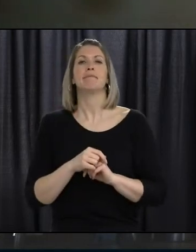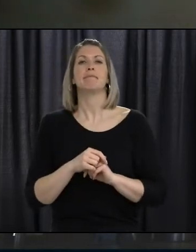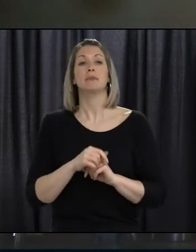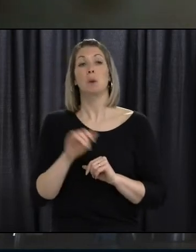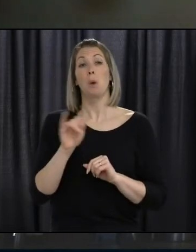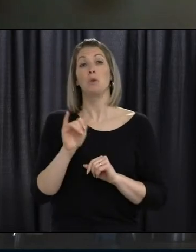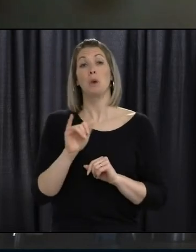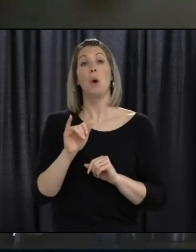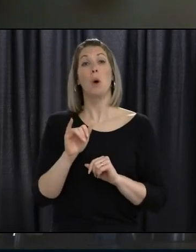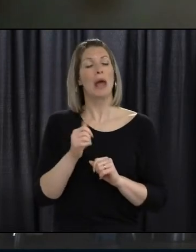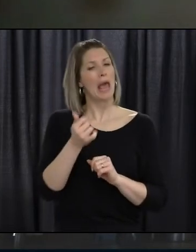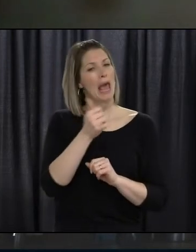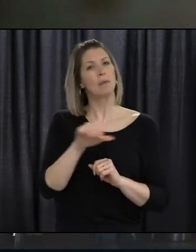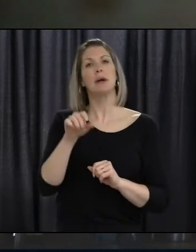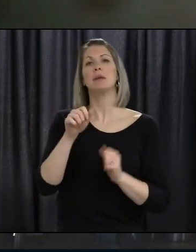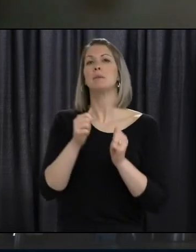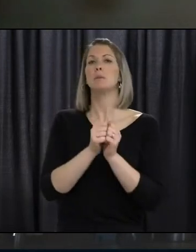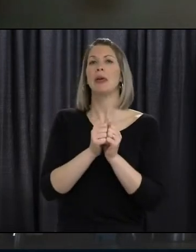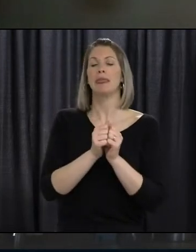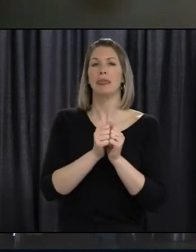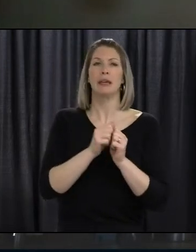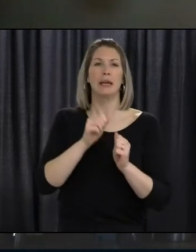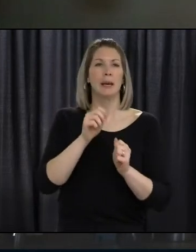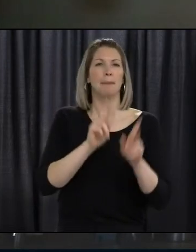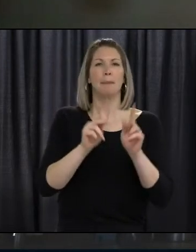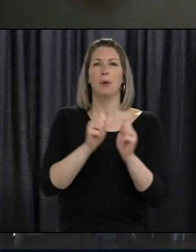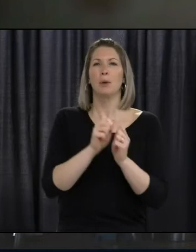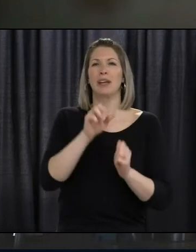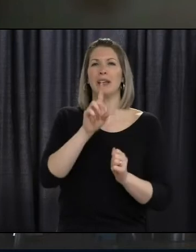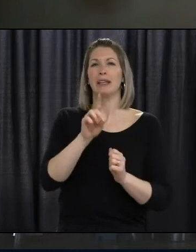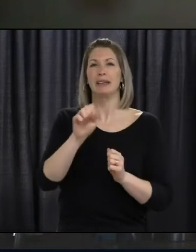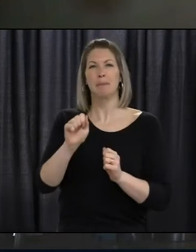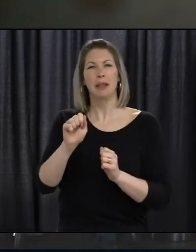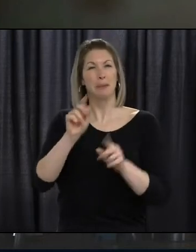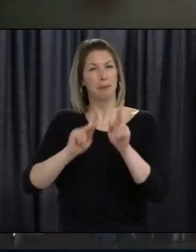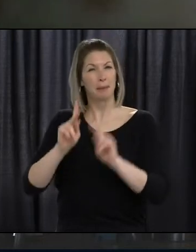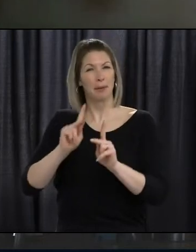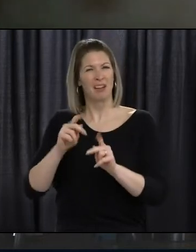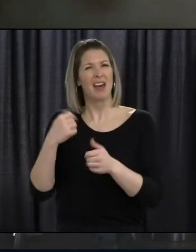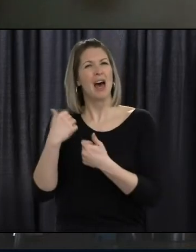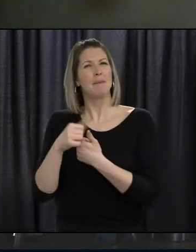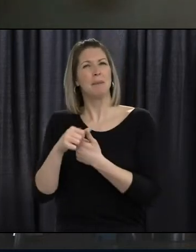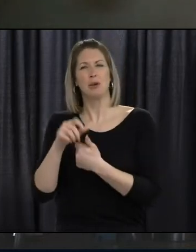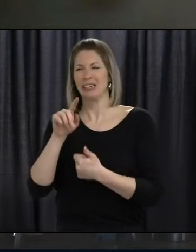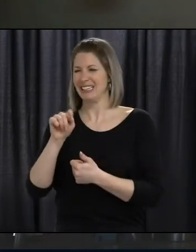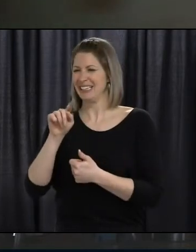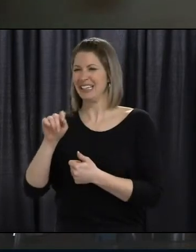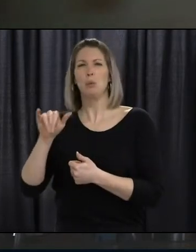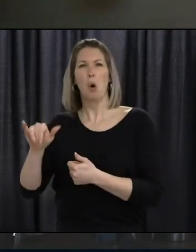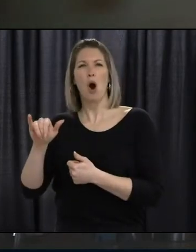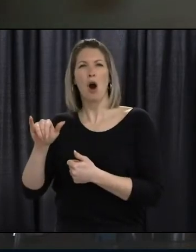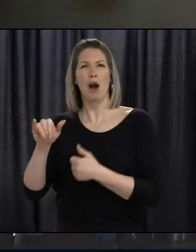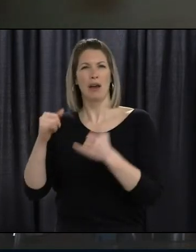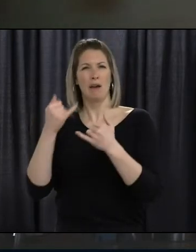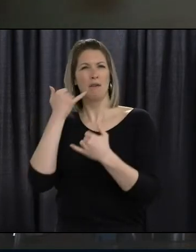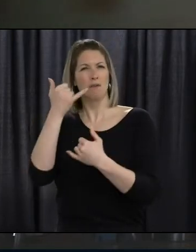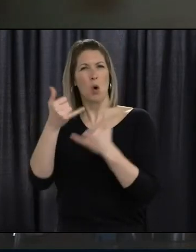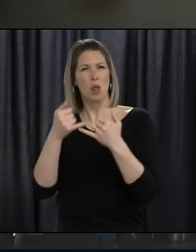for people with disabilities, and I referenced the other day the TTY line. It occurred to me afterwards that this is kind of old